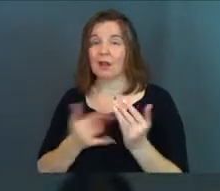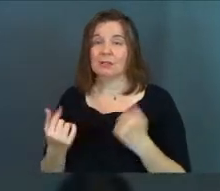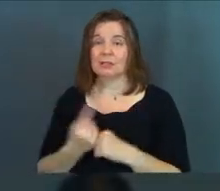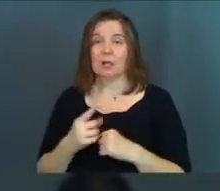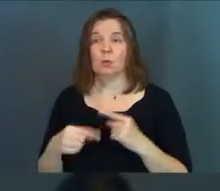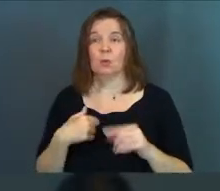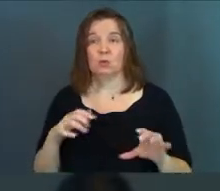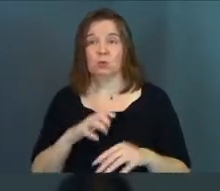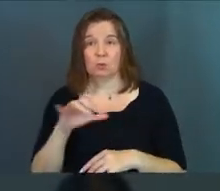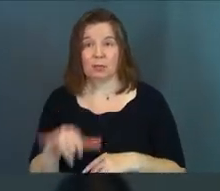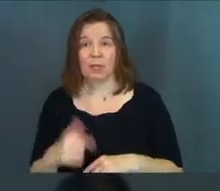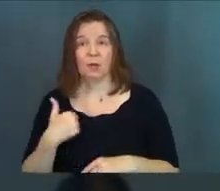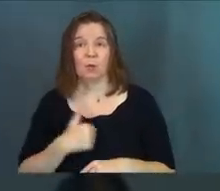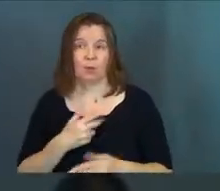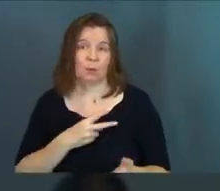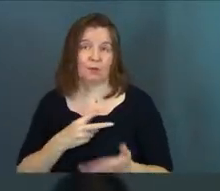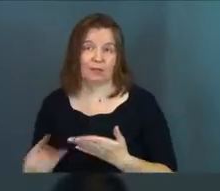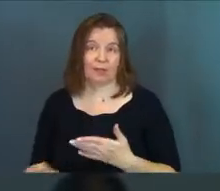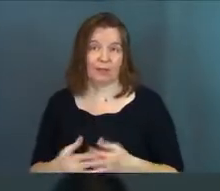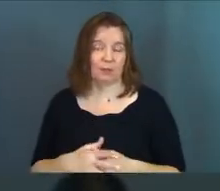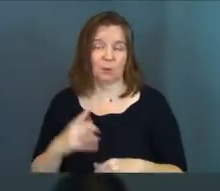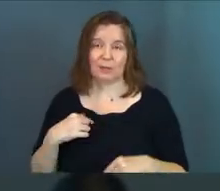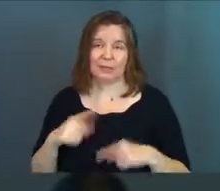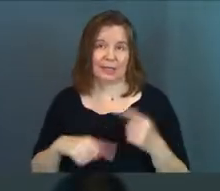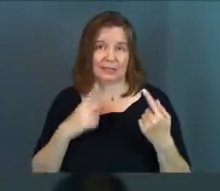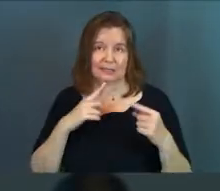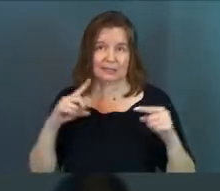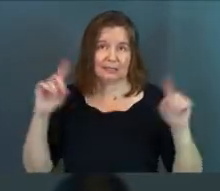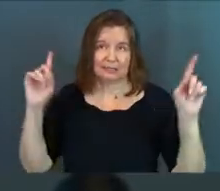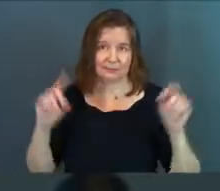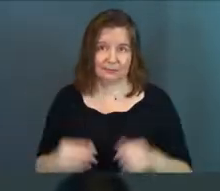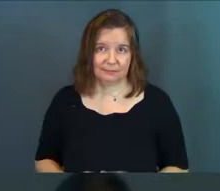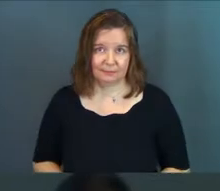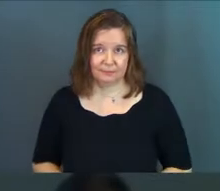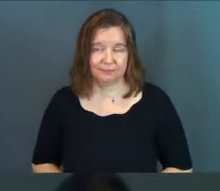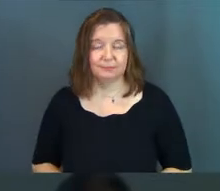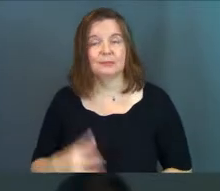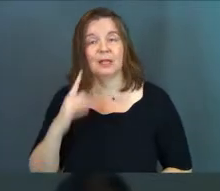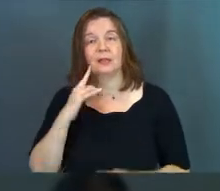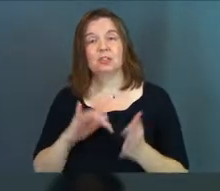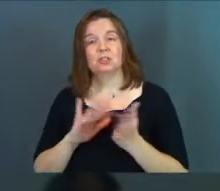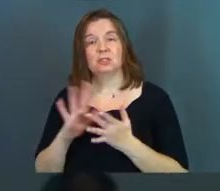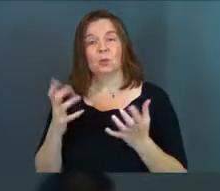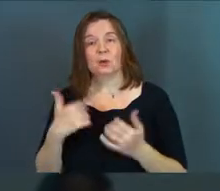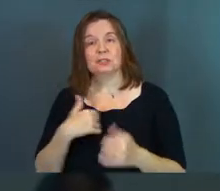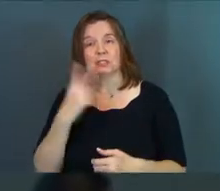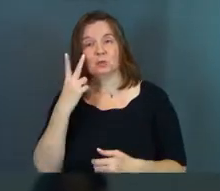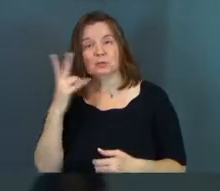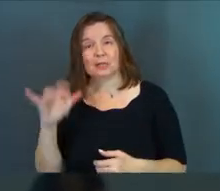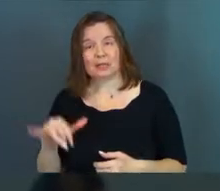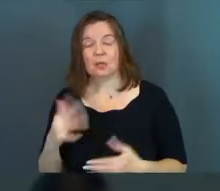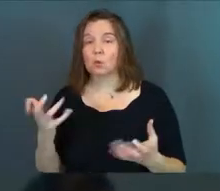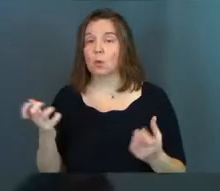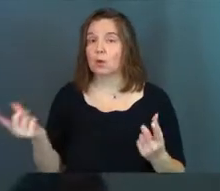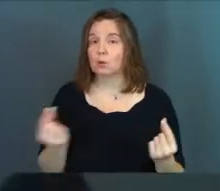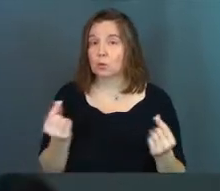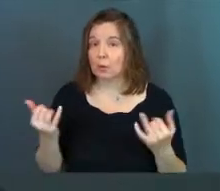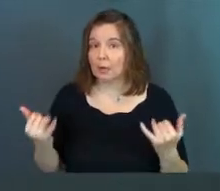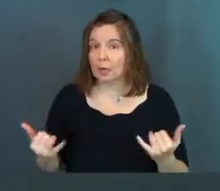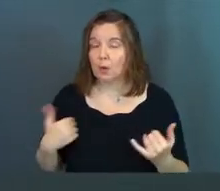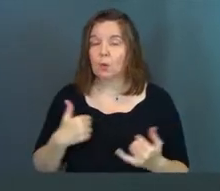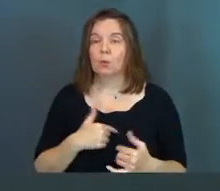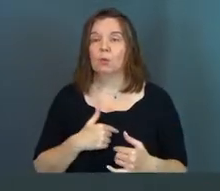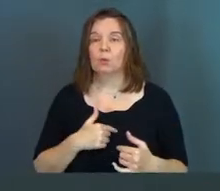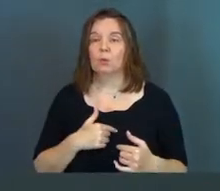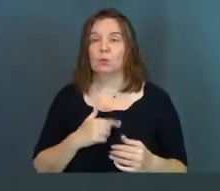today, when we do that, we will fail. We cannot succeed. And I think Jesus wants us to see that. And so what I want to do right now is